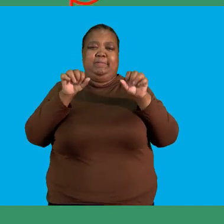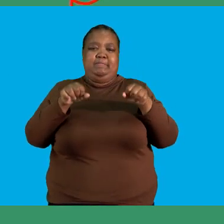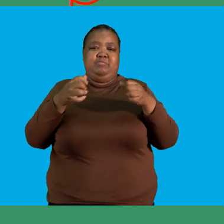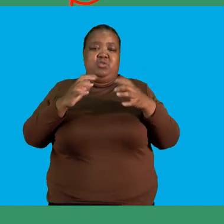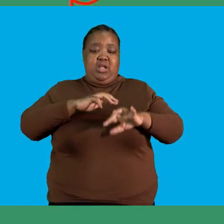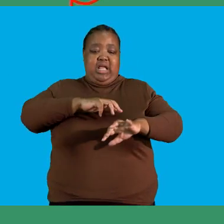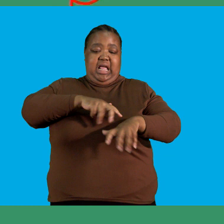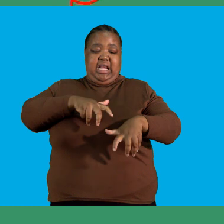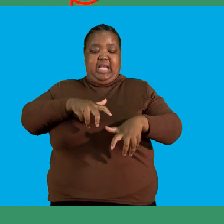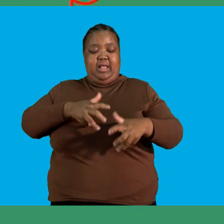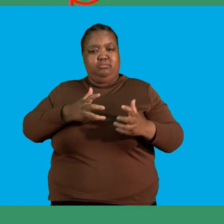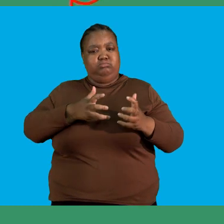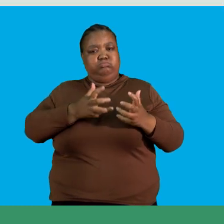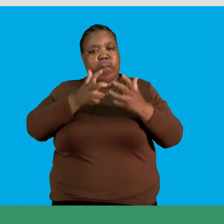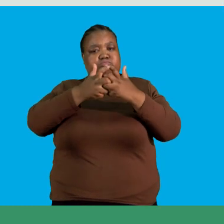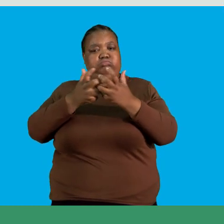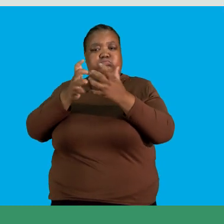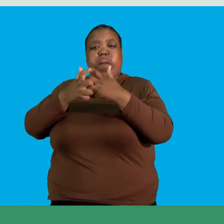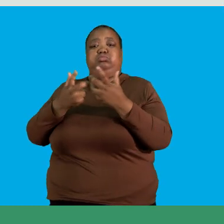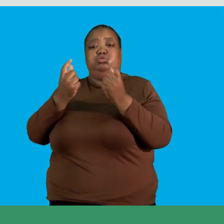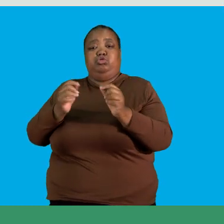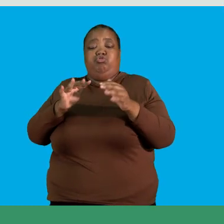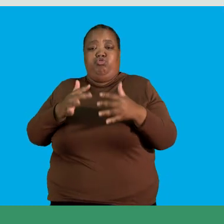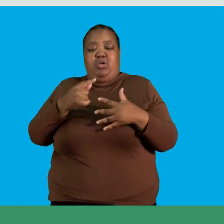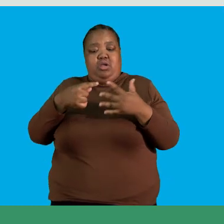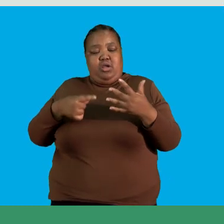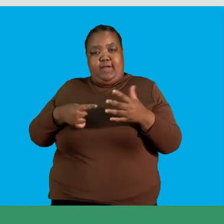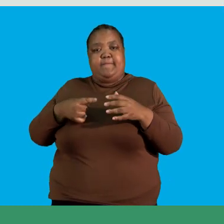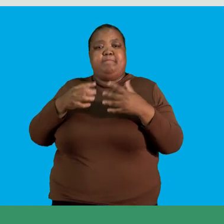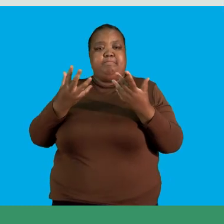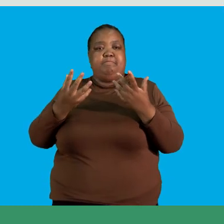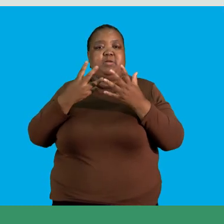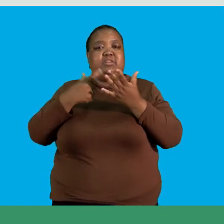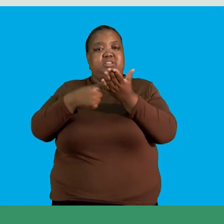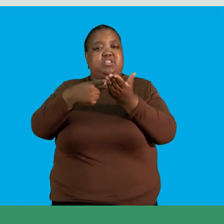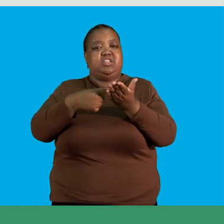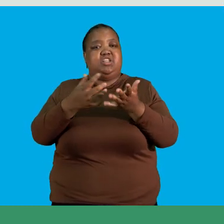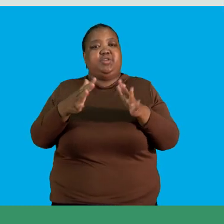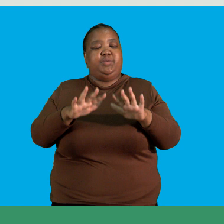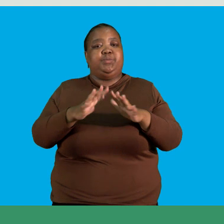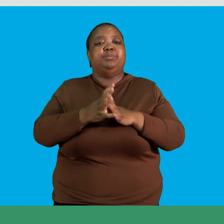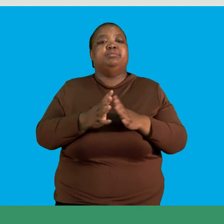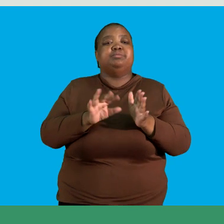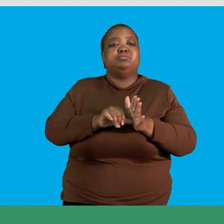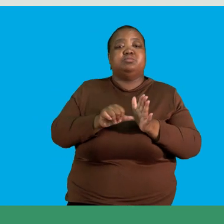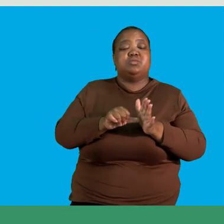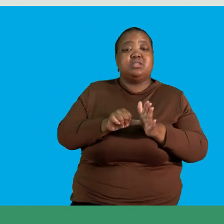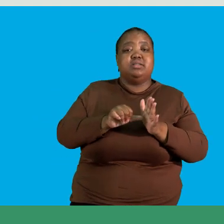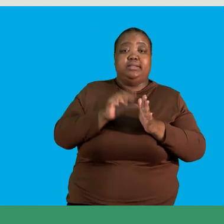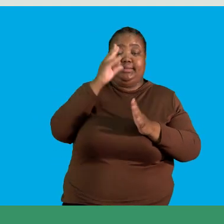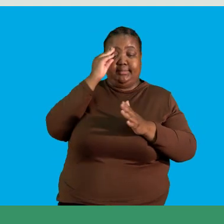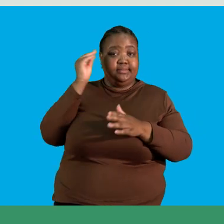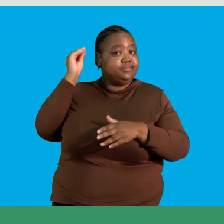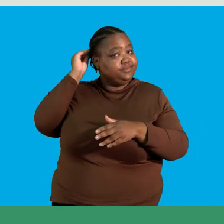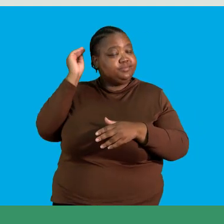which we can adapt to the different challenges of the macro environment. Now, it is very important to